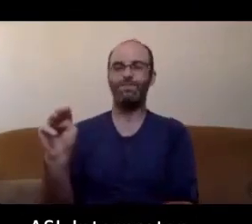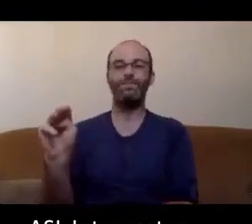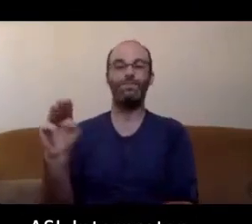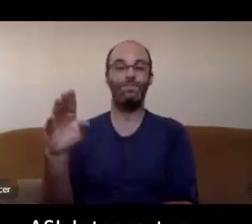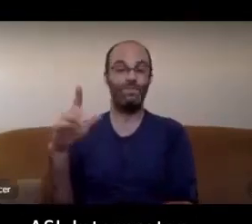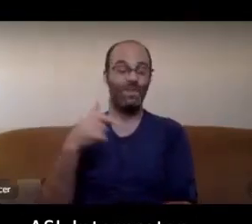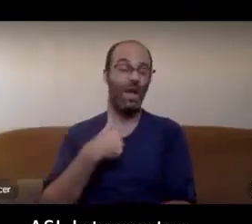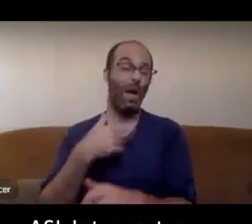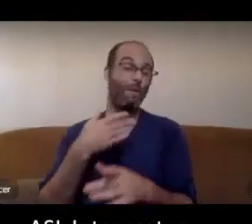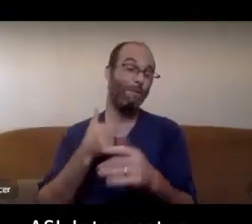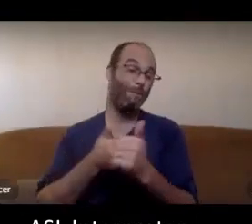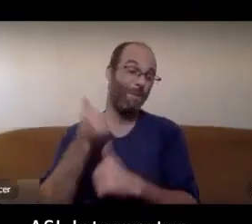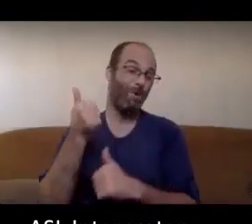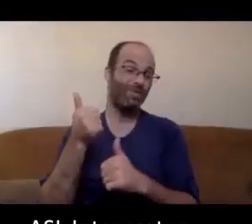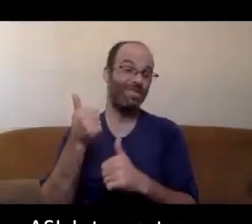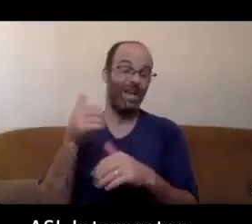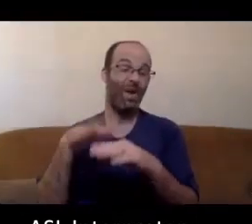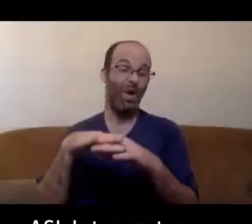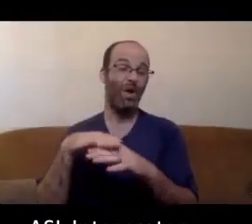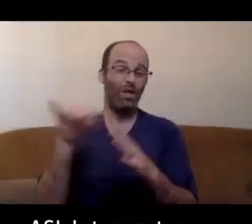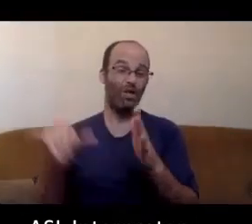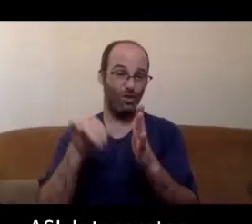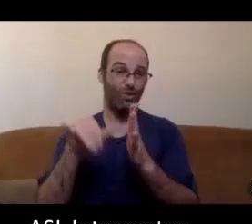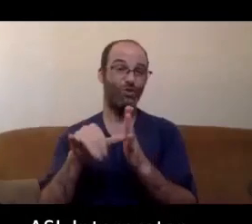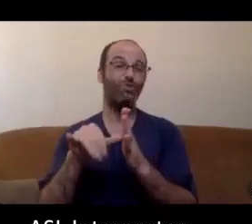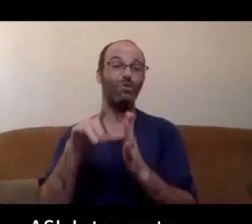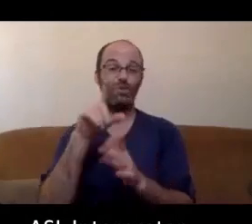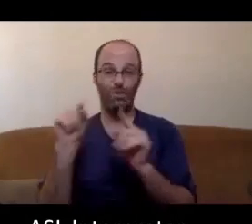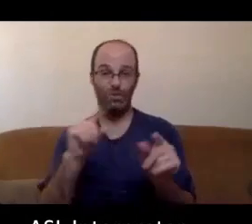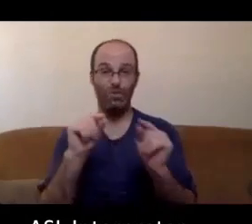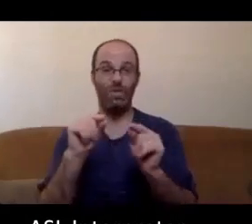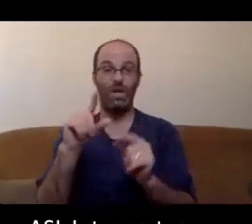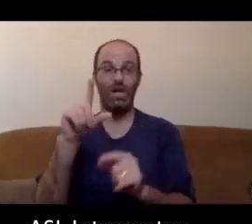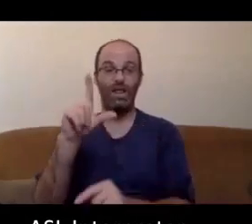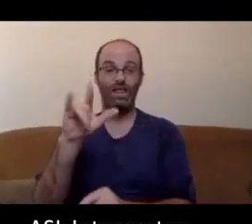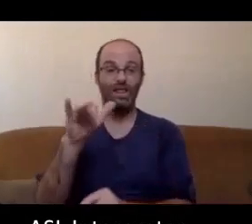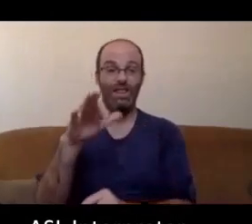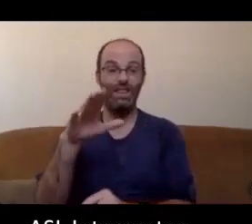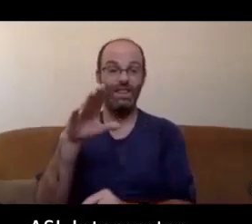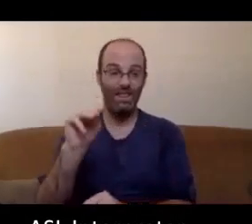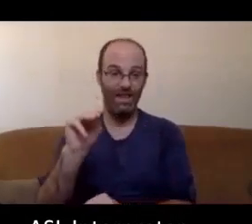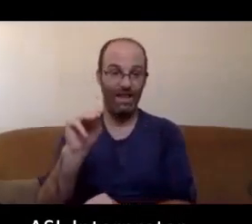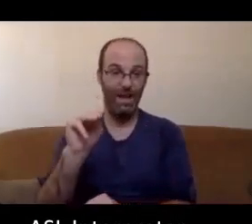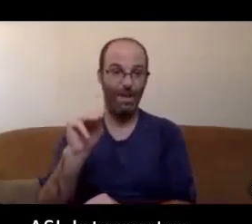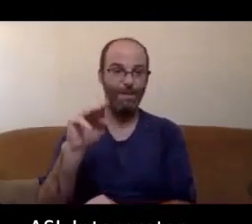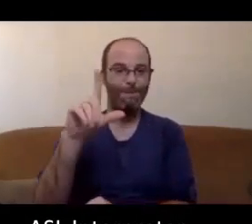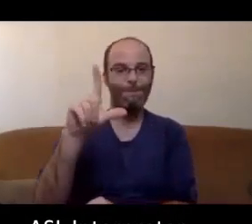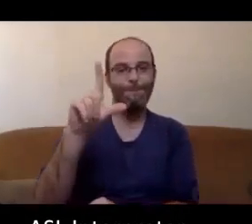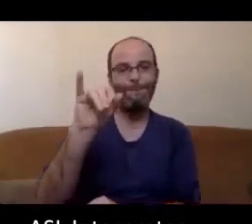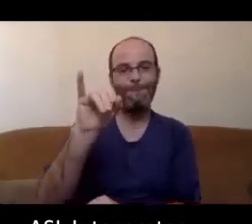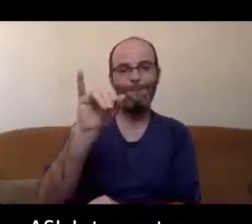on Twitter and YouTube at Liam Erven, and I can spell that out: